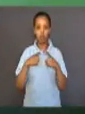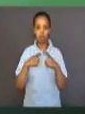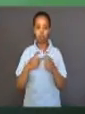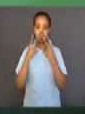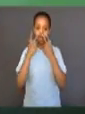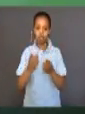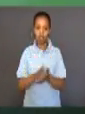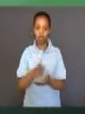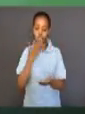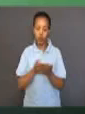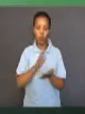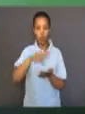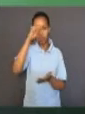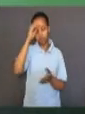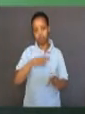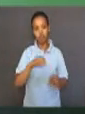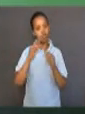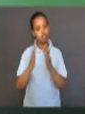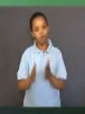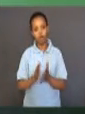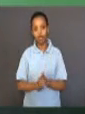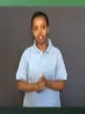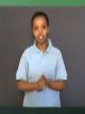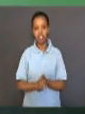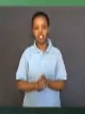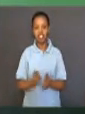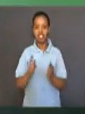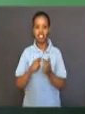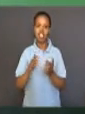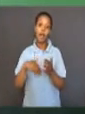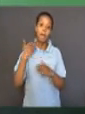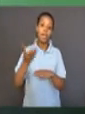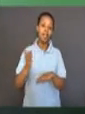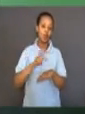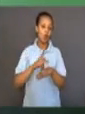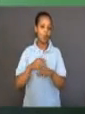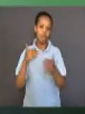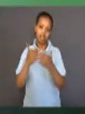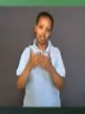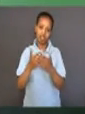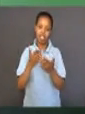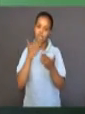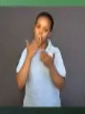Good lesson, students. Until